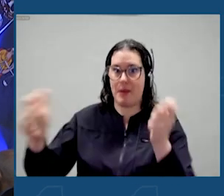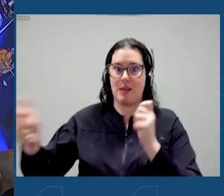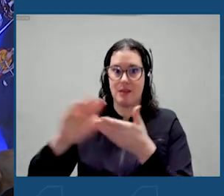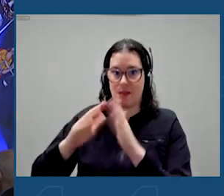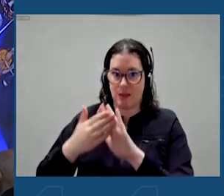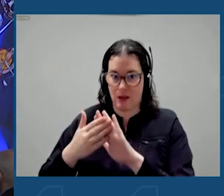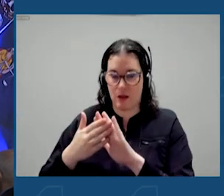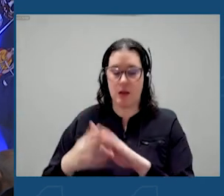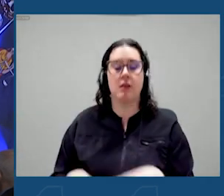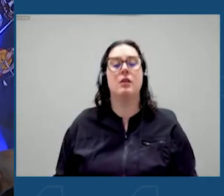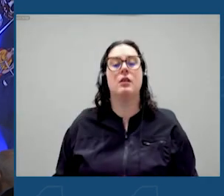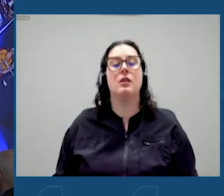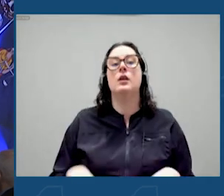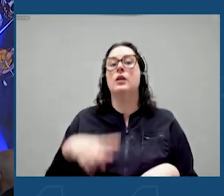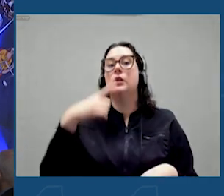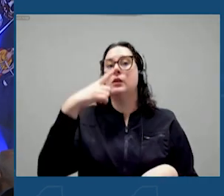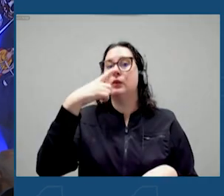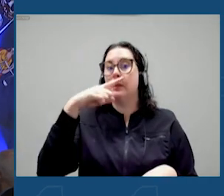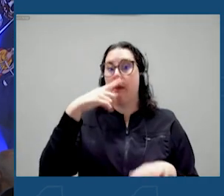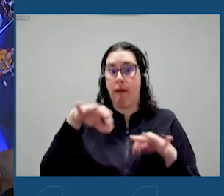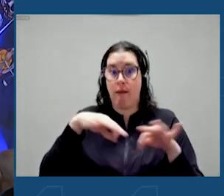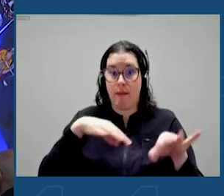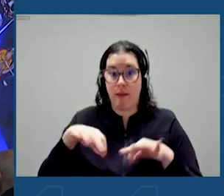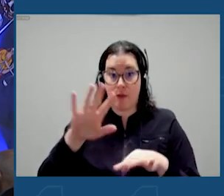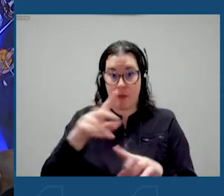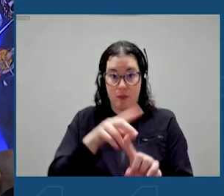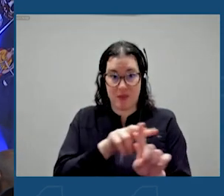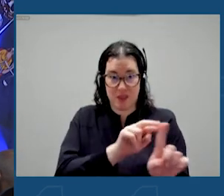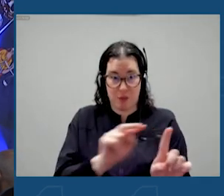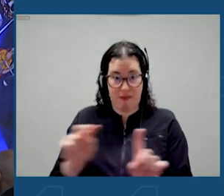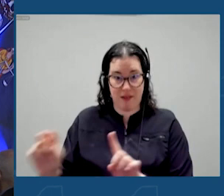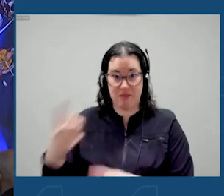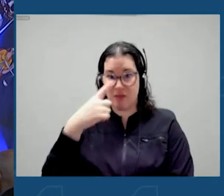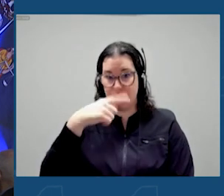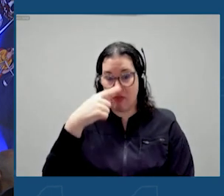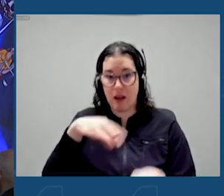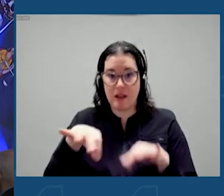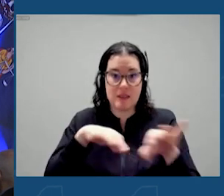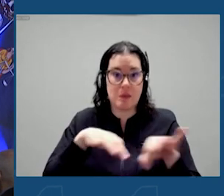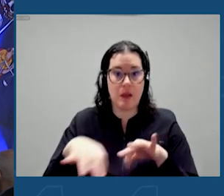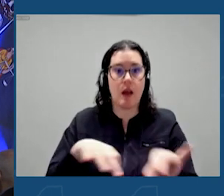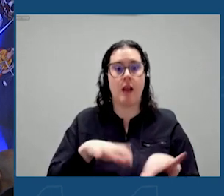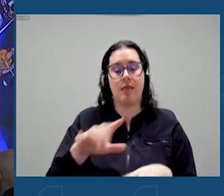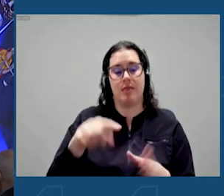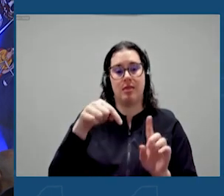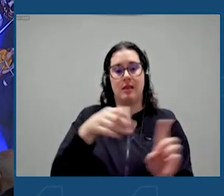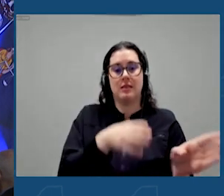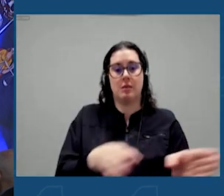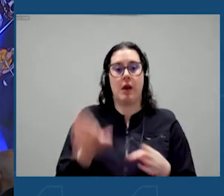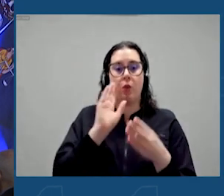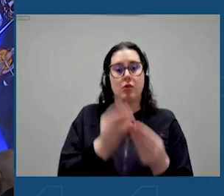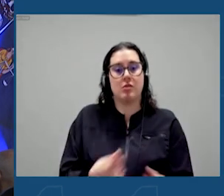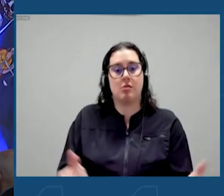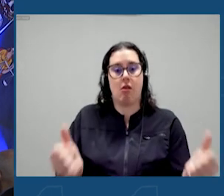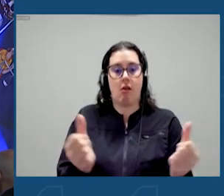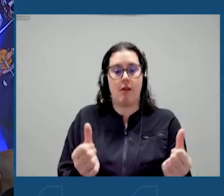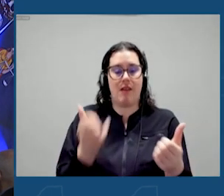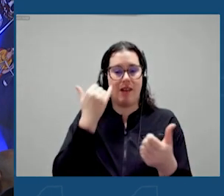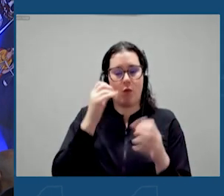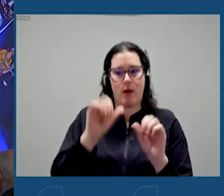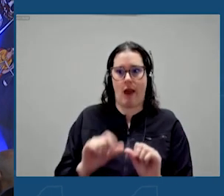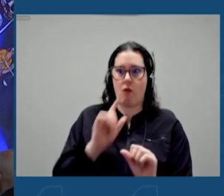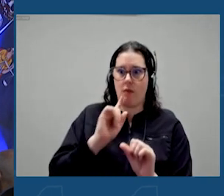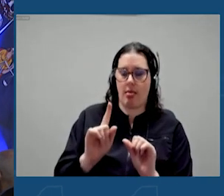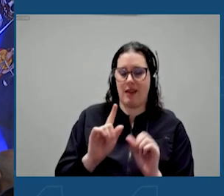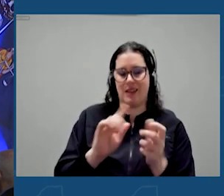talk about, and best, right? Could you talk a little bit about what this plan is solving for? If we can unpack some of the issues